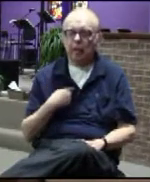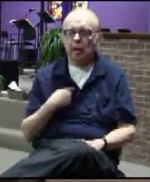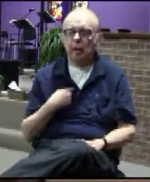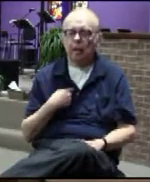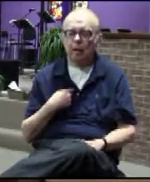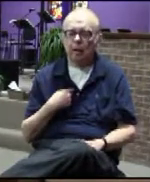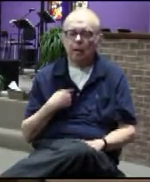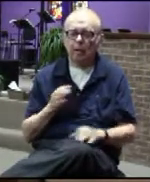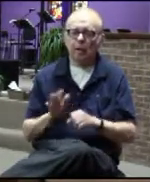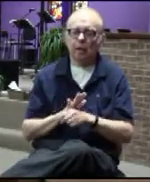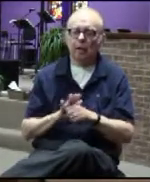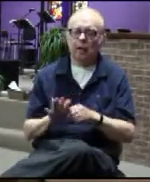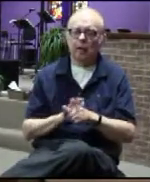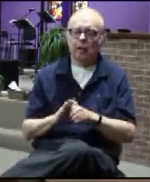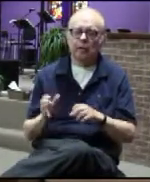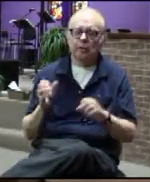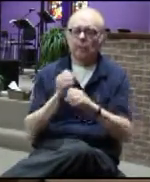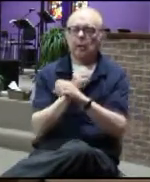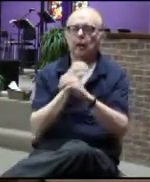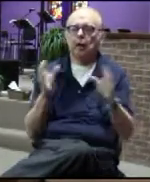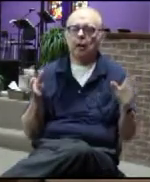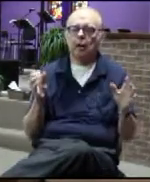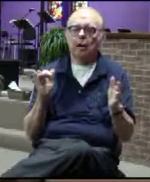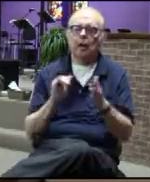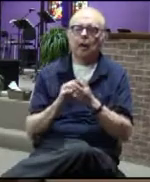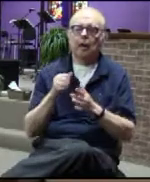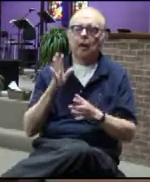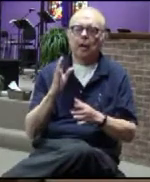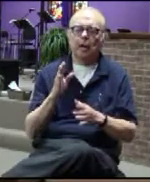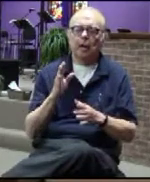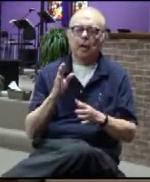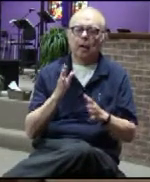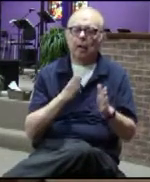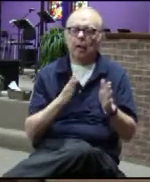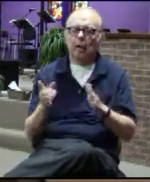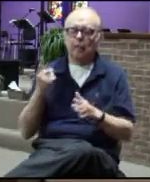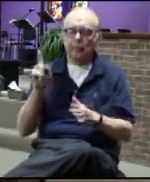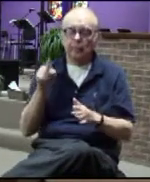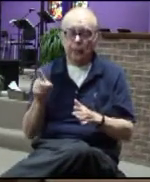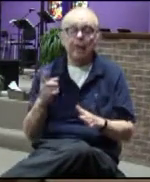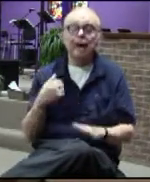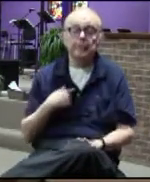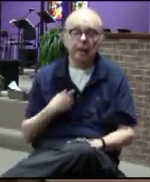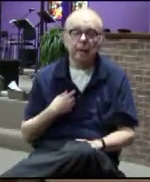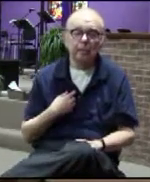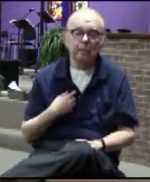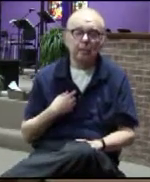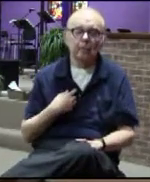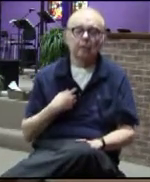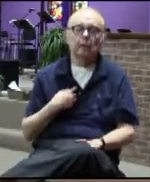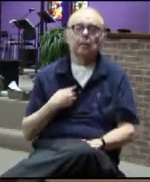fulfilling the imagination that God has planned for you and for me